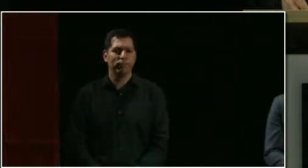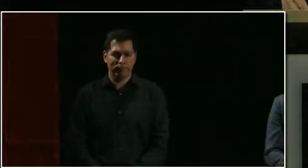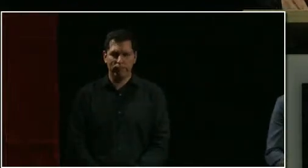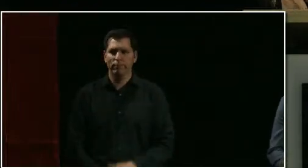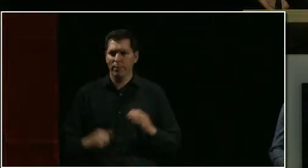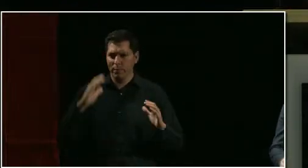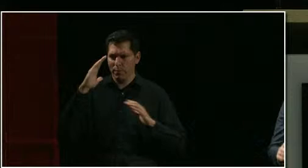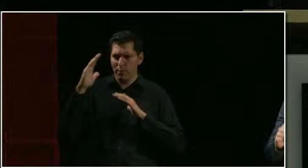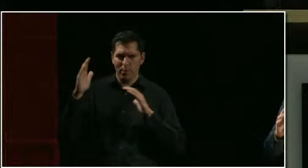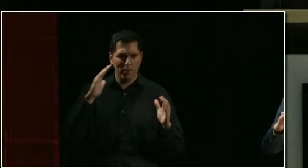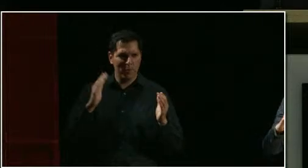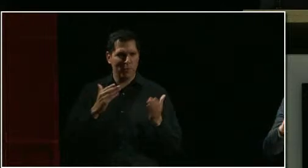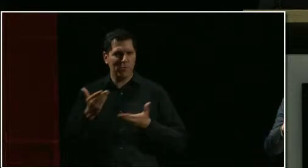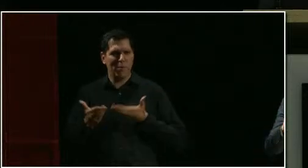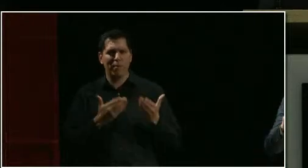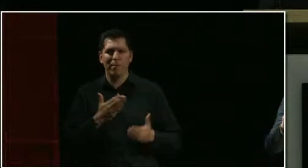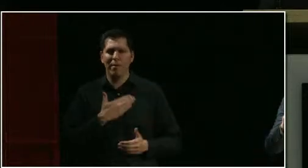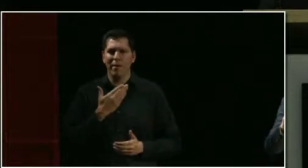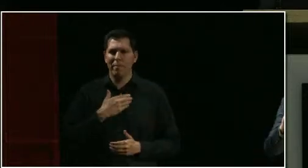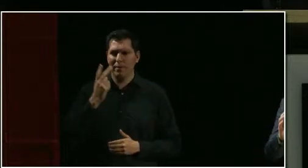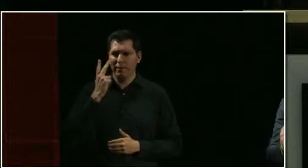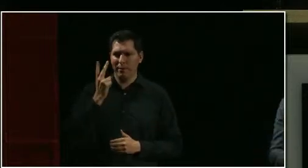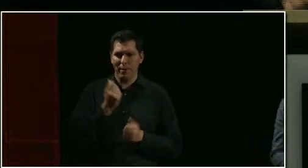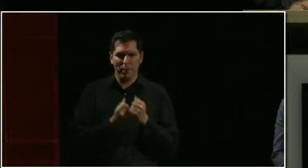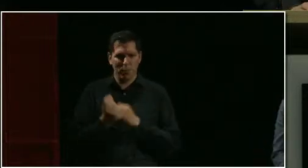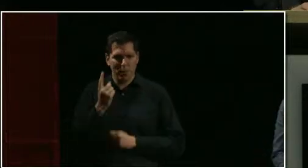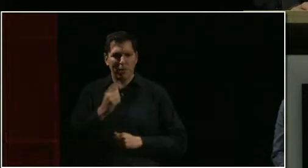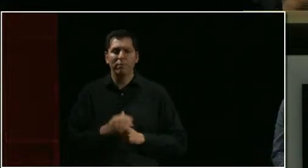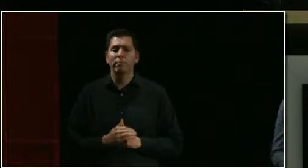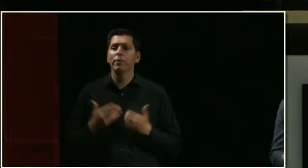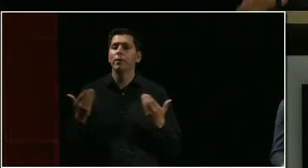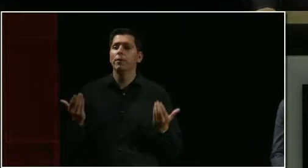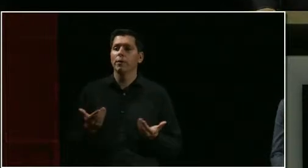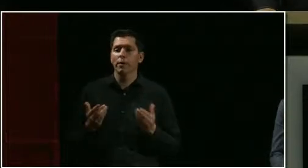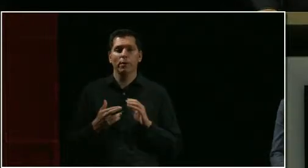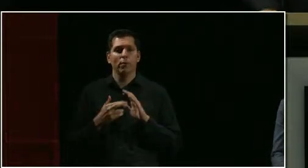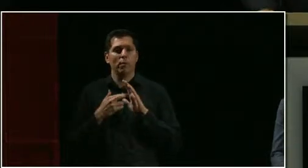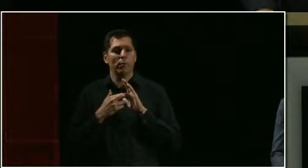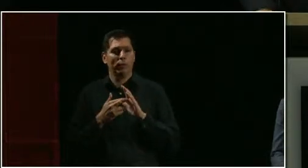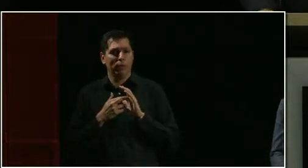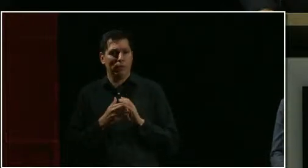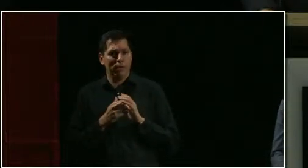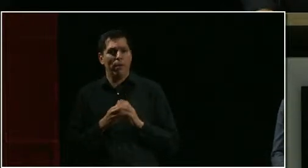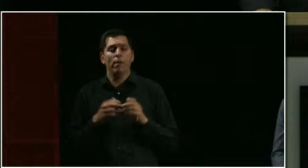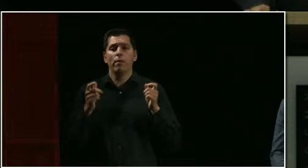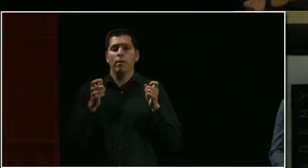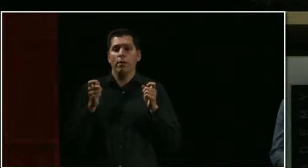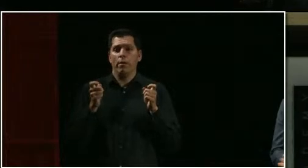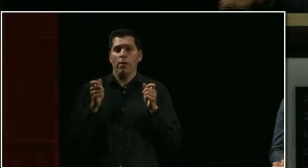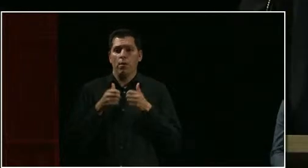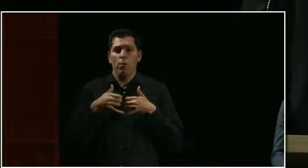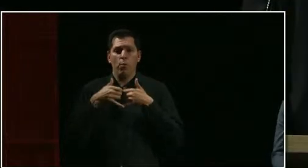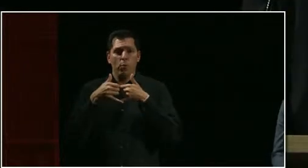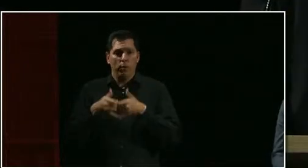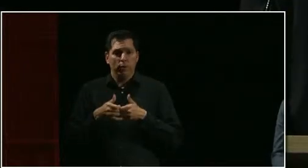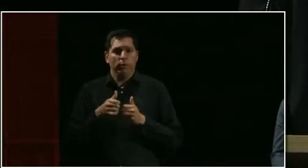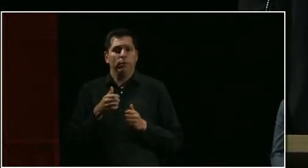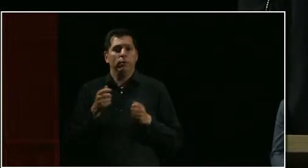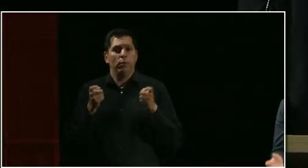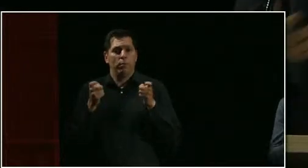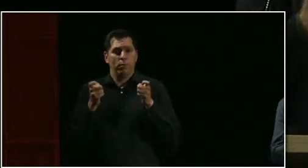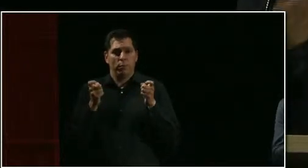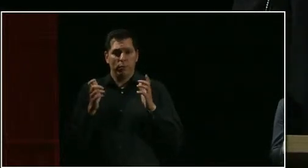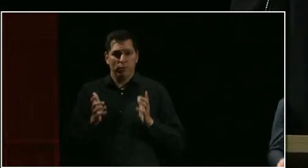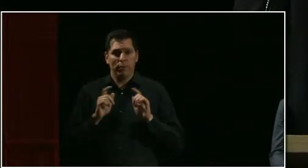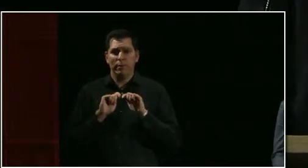Hello, hi everybody, great to see you all. I'm here representing our Member Relations and Awards Administration team for today. I want to thank you for